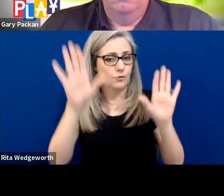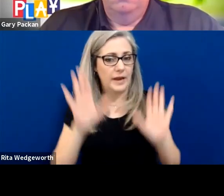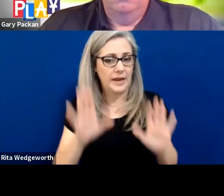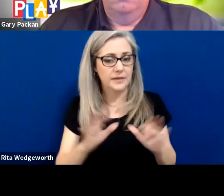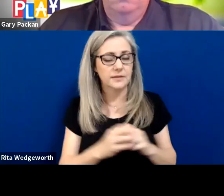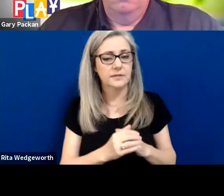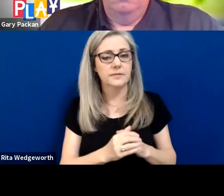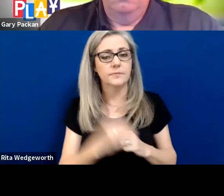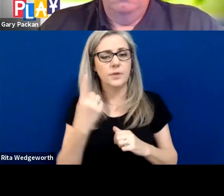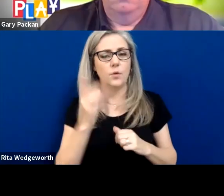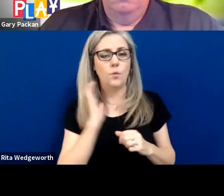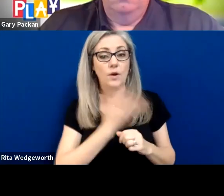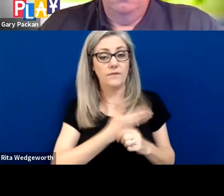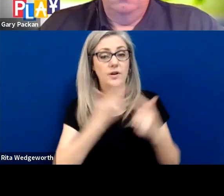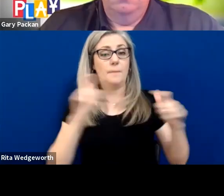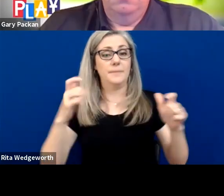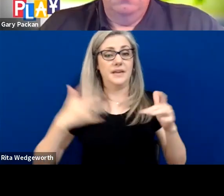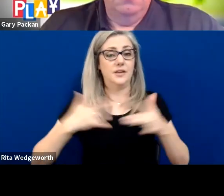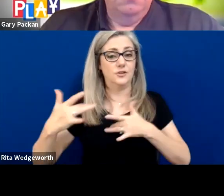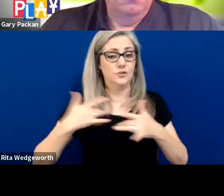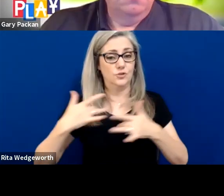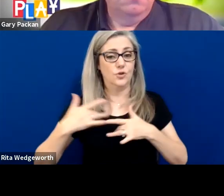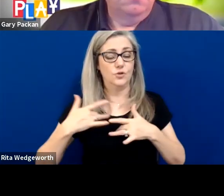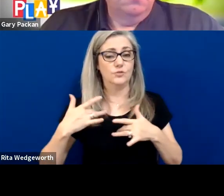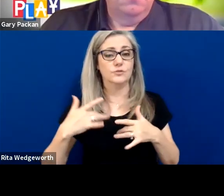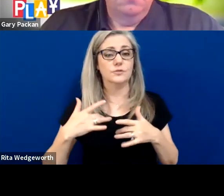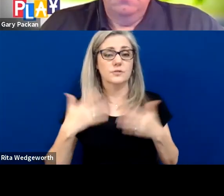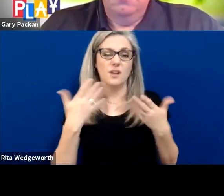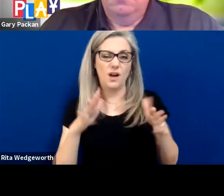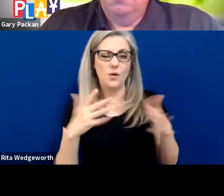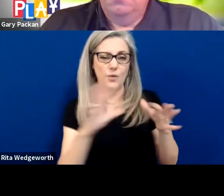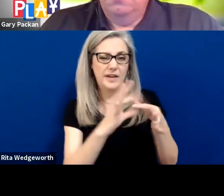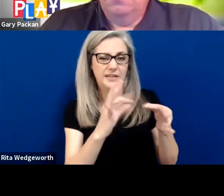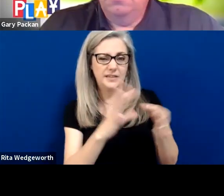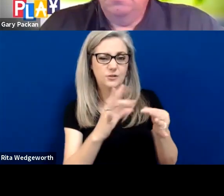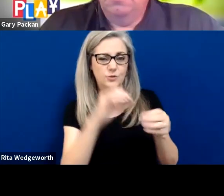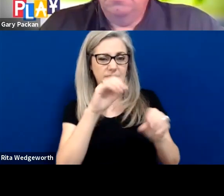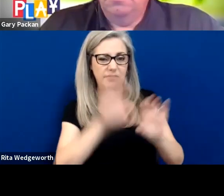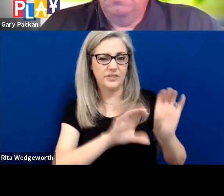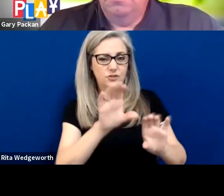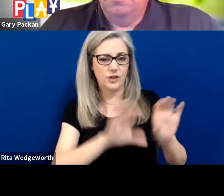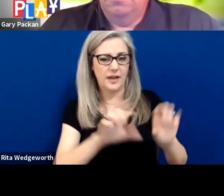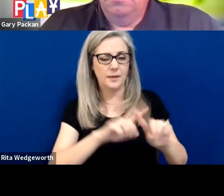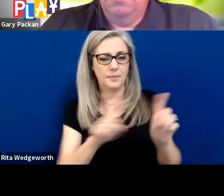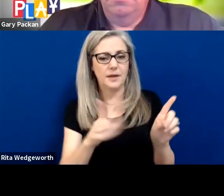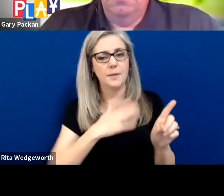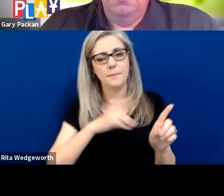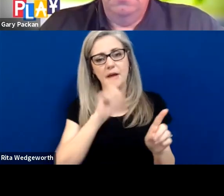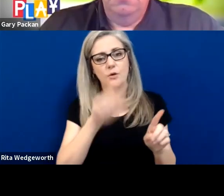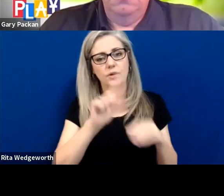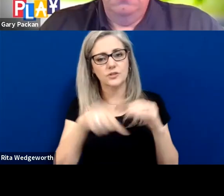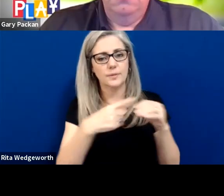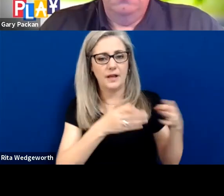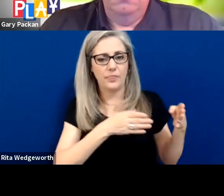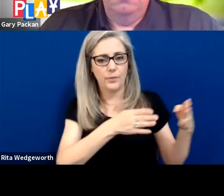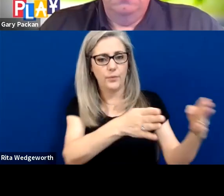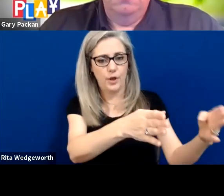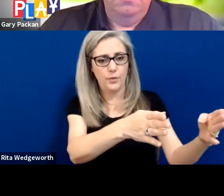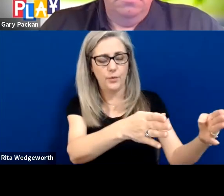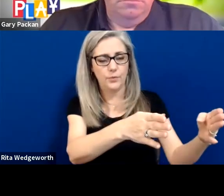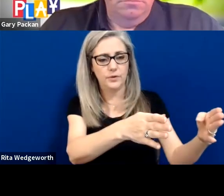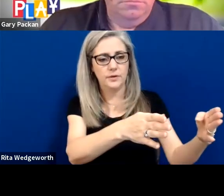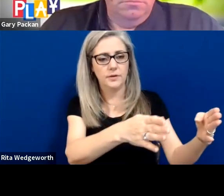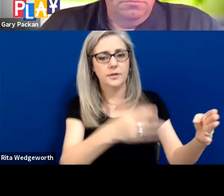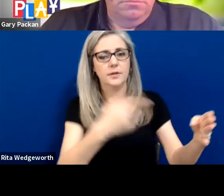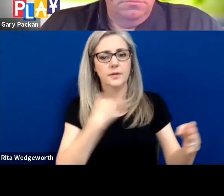One of our biggest concerns was already addressed in the chat. I guess was my questions regarding the road that's going to go directly. We